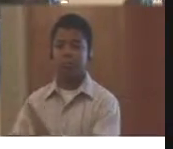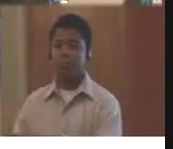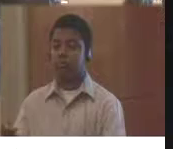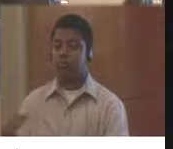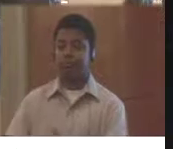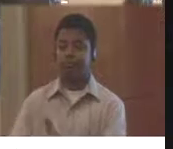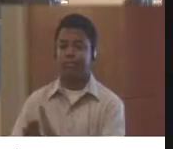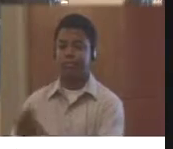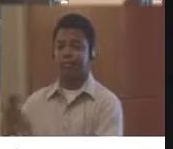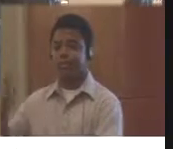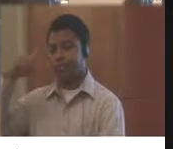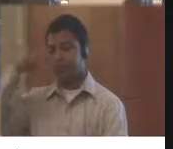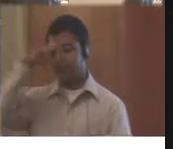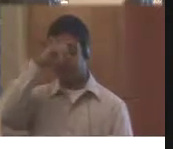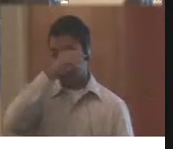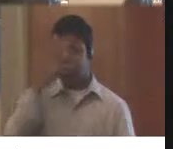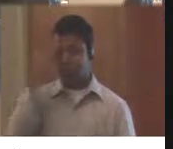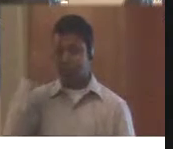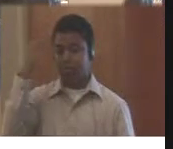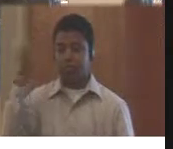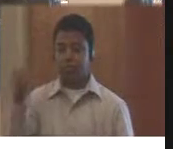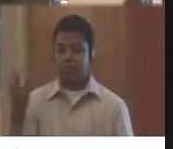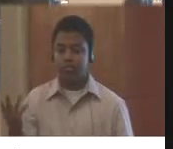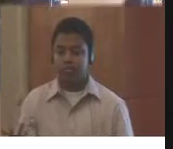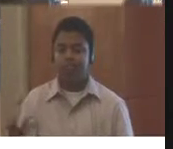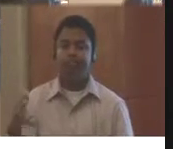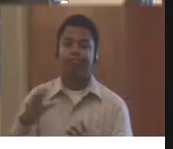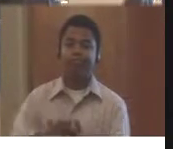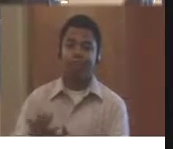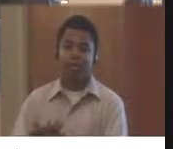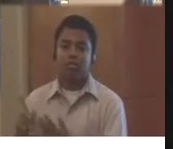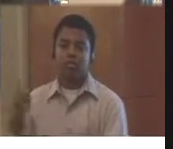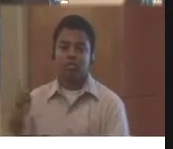greater impact in areas where the recovery is even